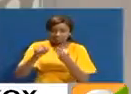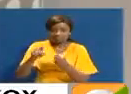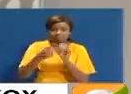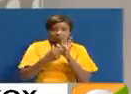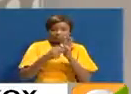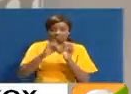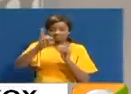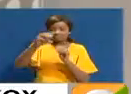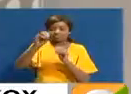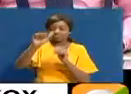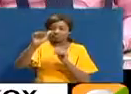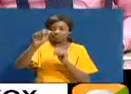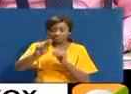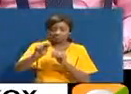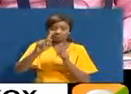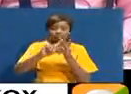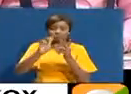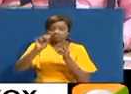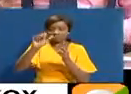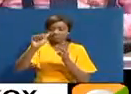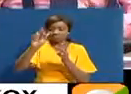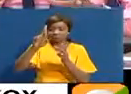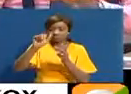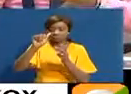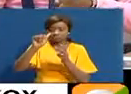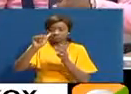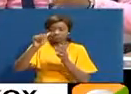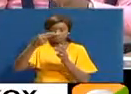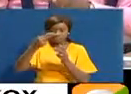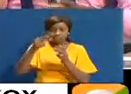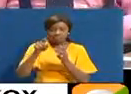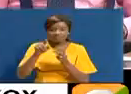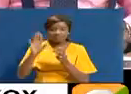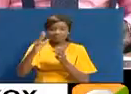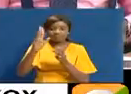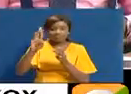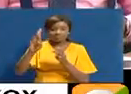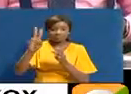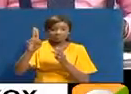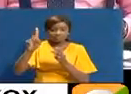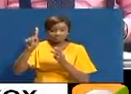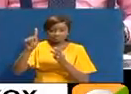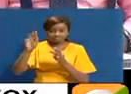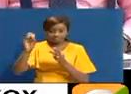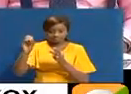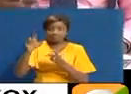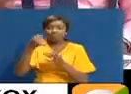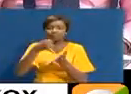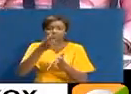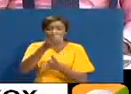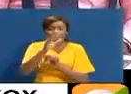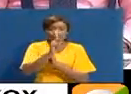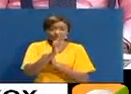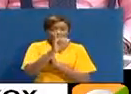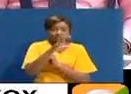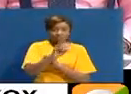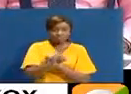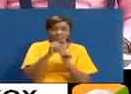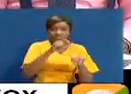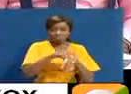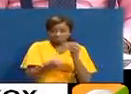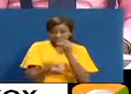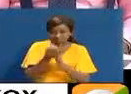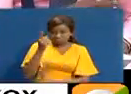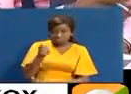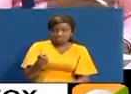Juan, Dr. Sarah Ruto, all of those are people who have been right at the heart of KICD when this thing was being conceived and up